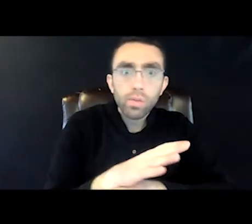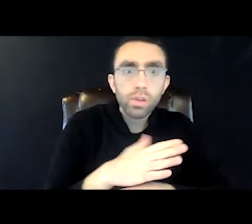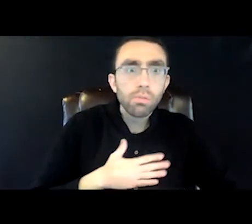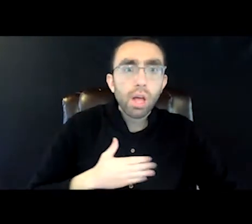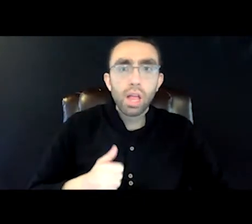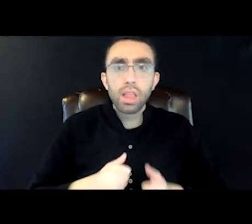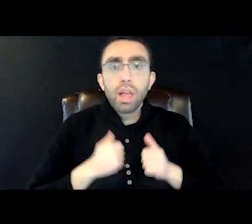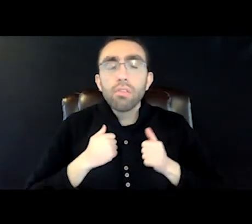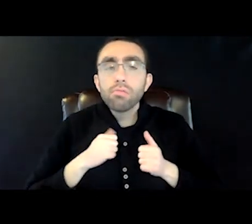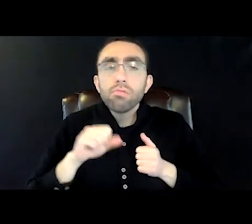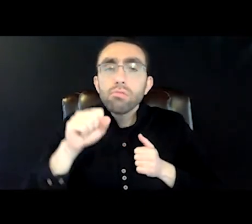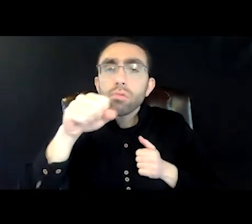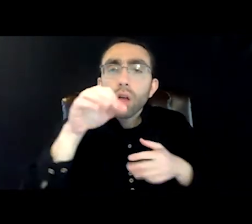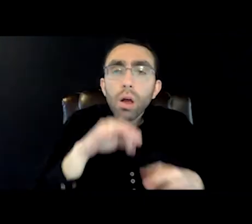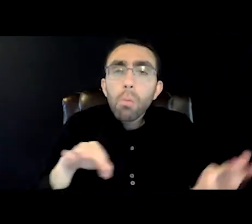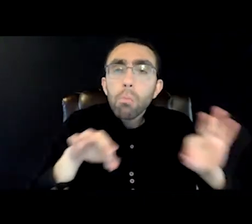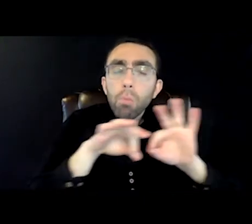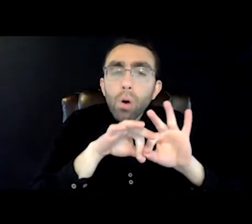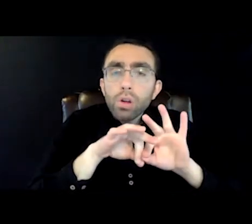mindful of,